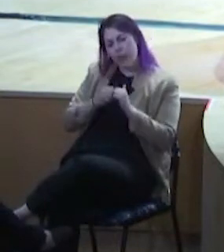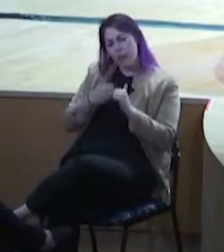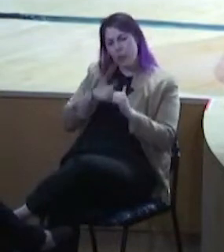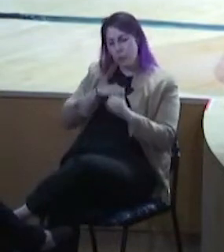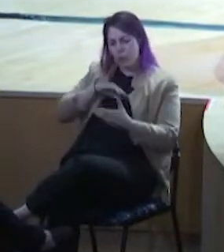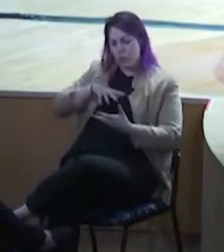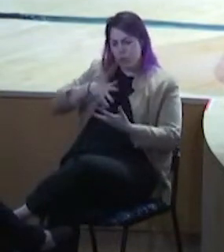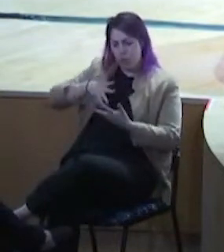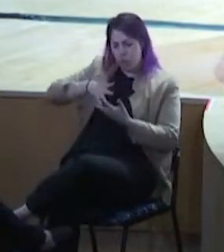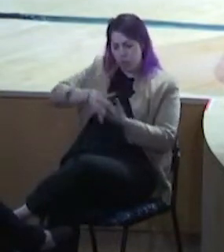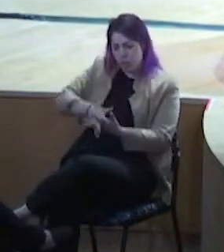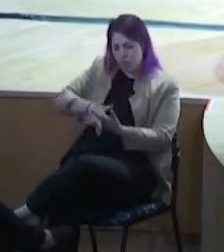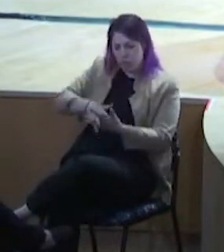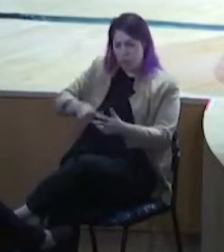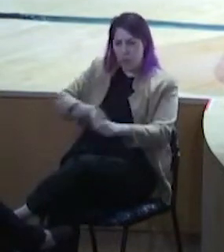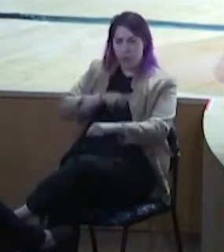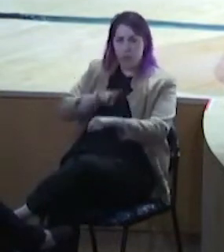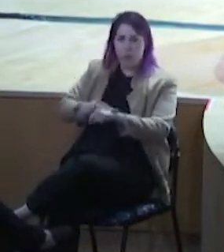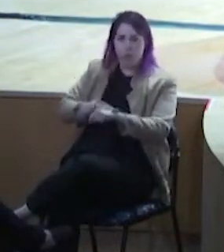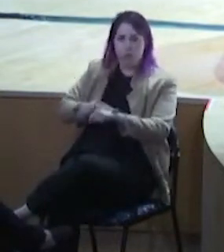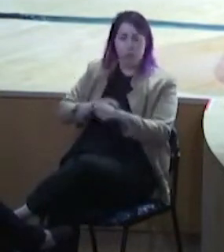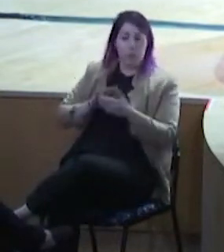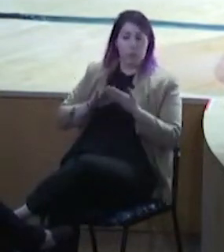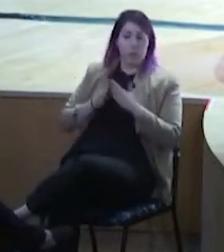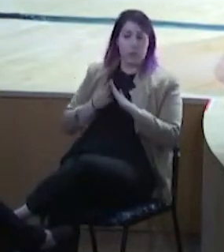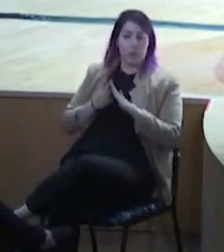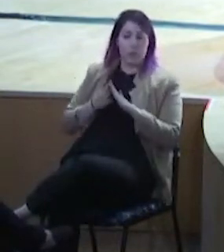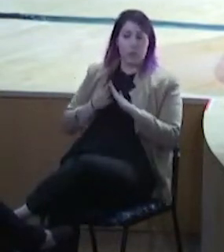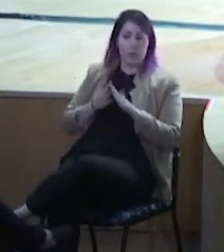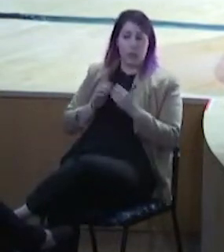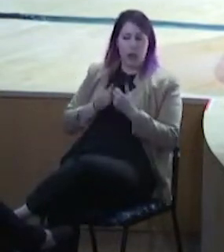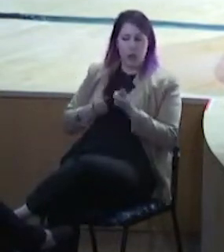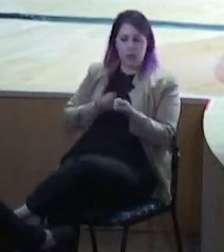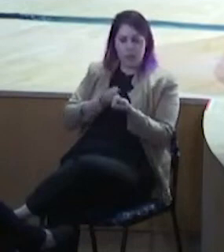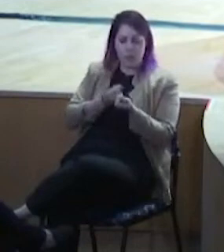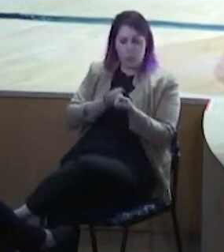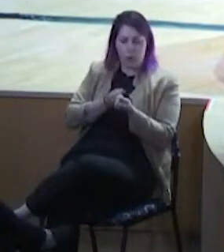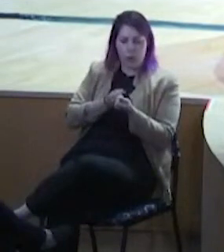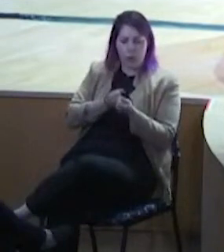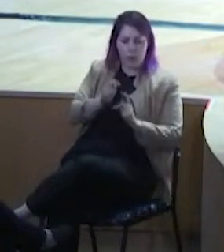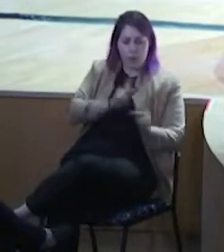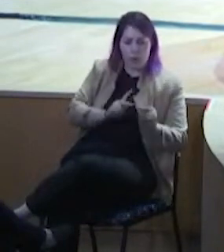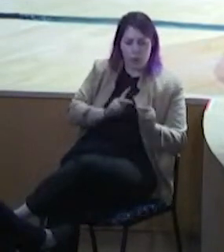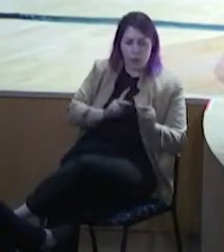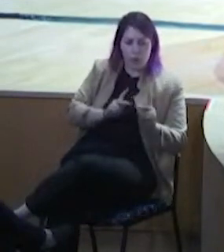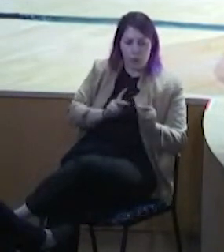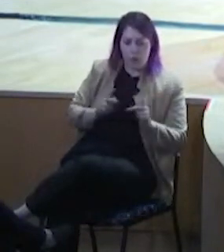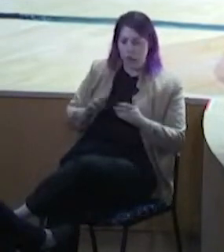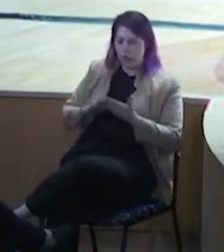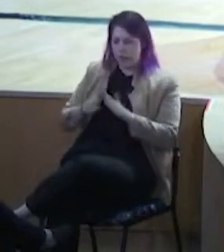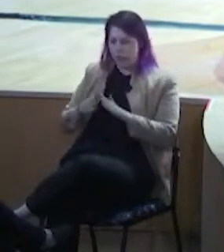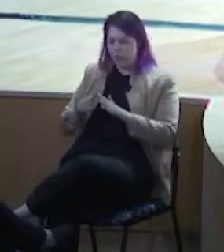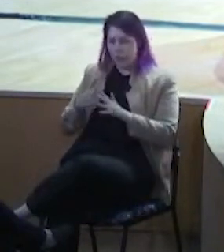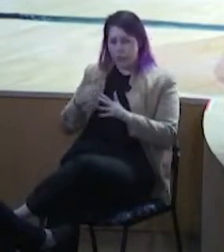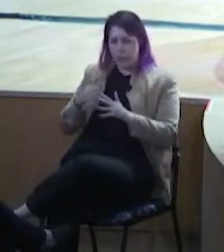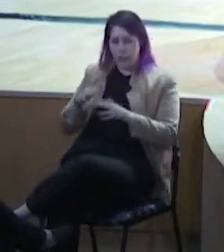nature, the way the city is supporting its own people, the way the city is looking to have their own